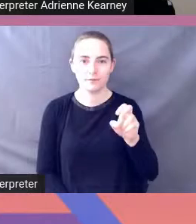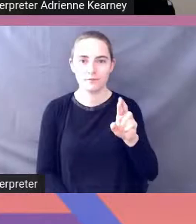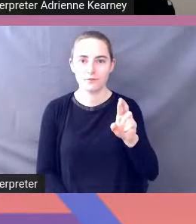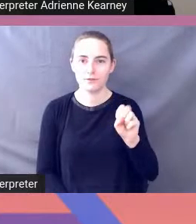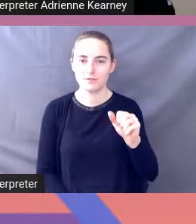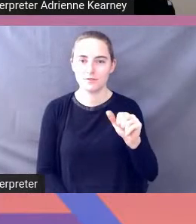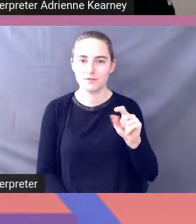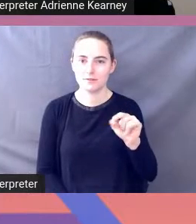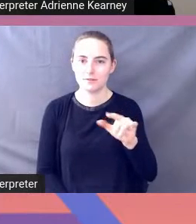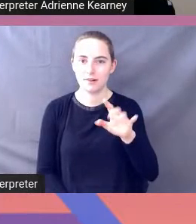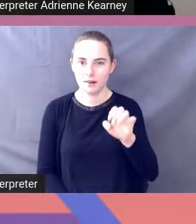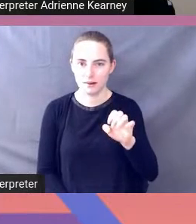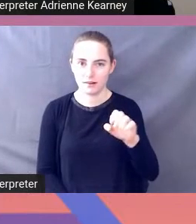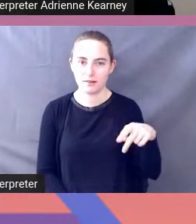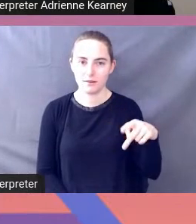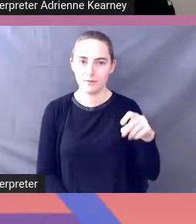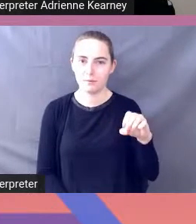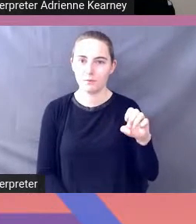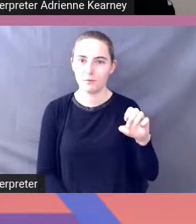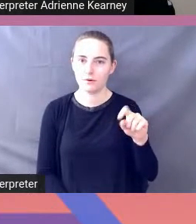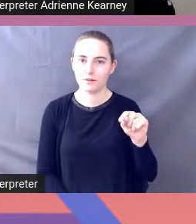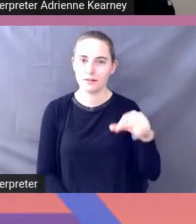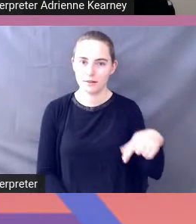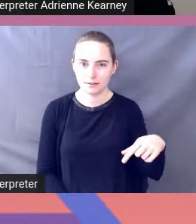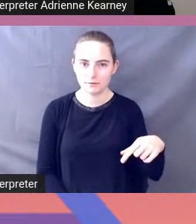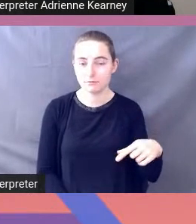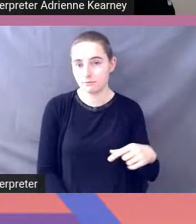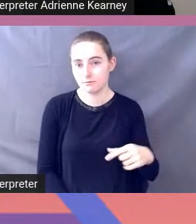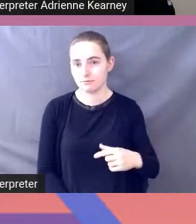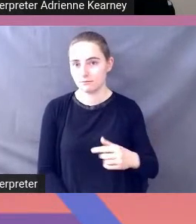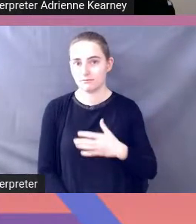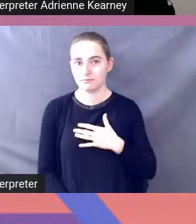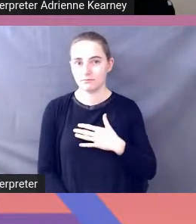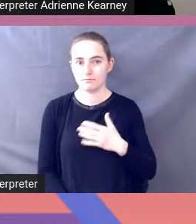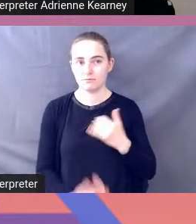I'm teaching. That's the only thing I have going on right now.